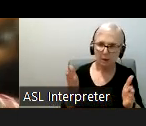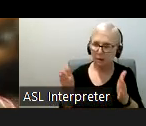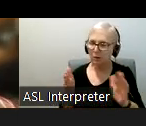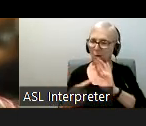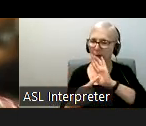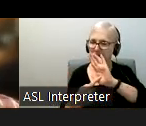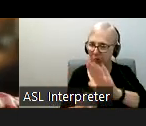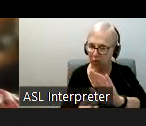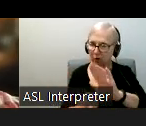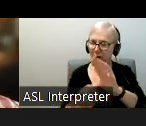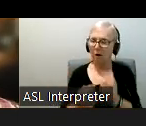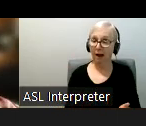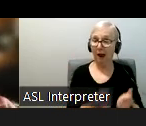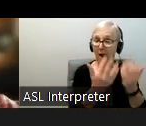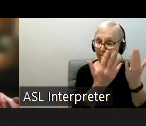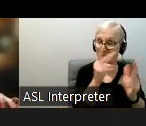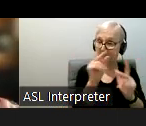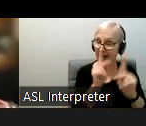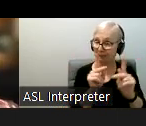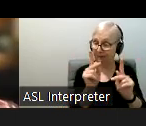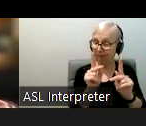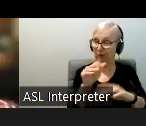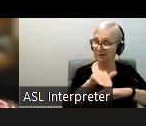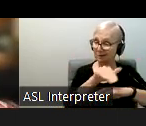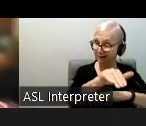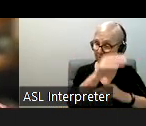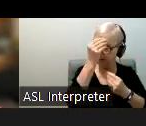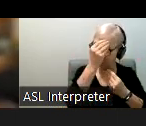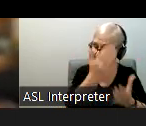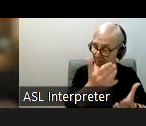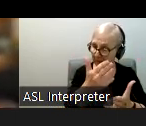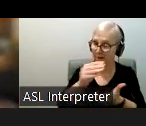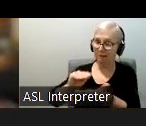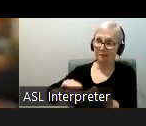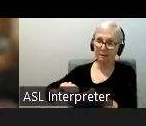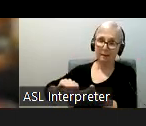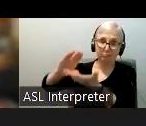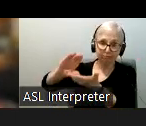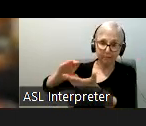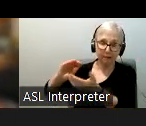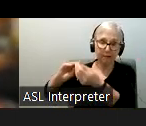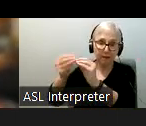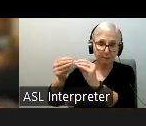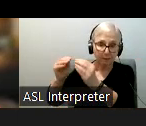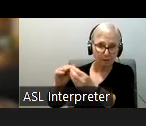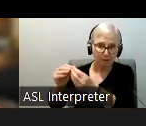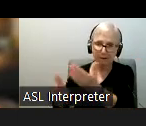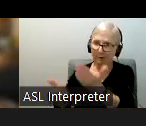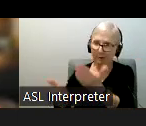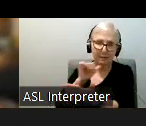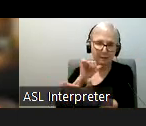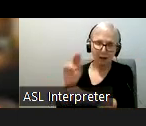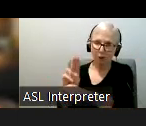had sent that into us, is that going to kind of inflate numbers in a way that's not useful to us? So I